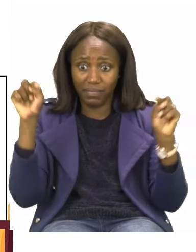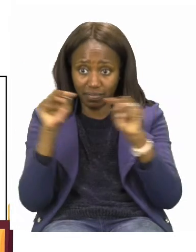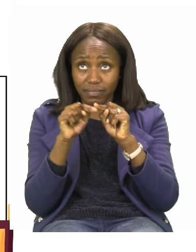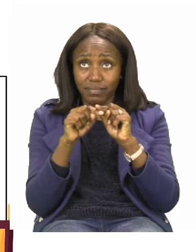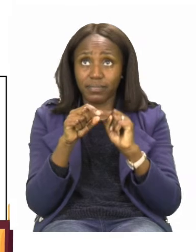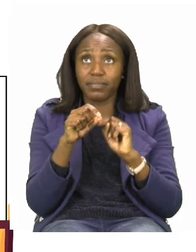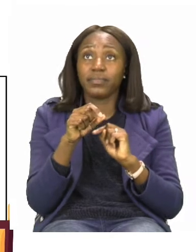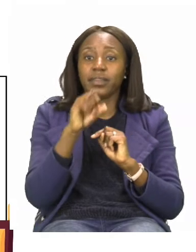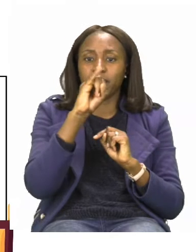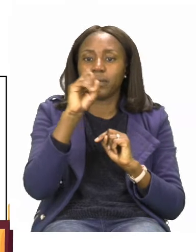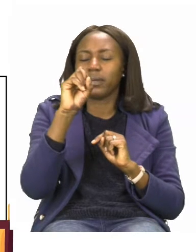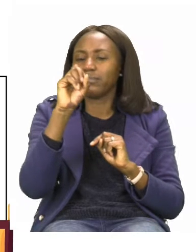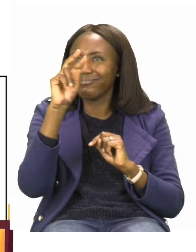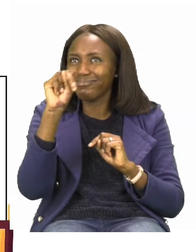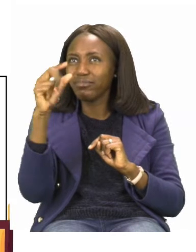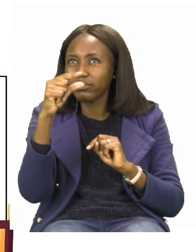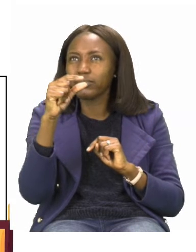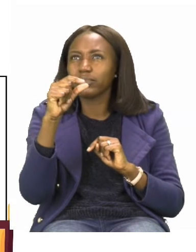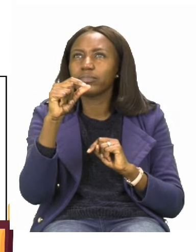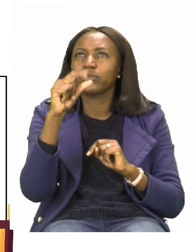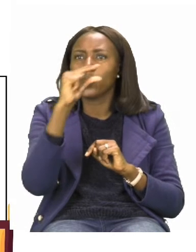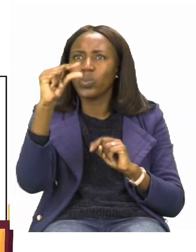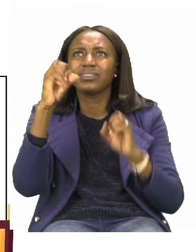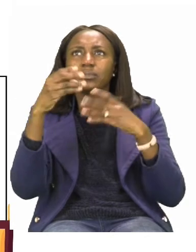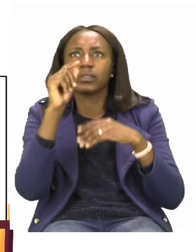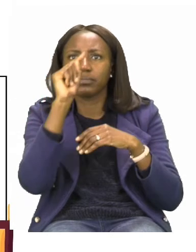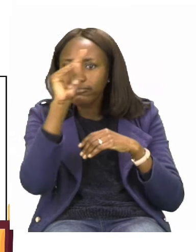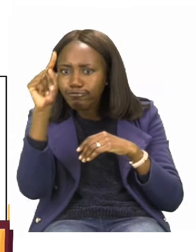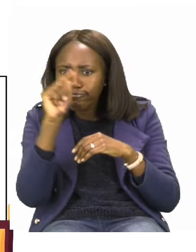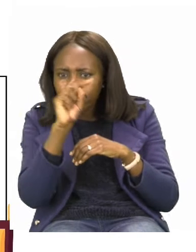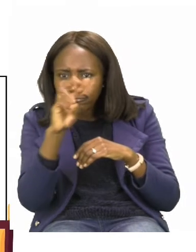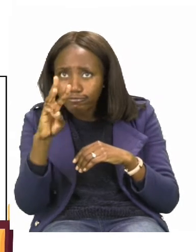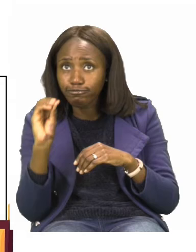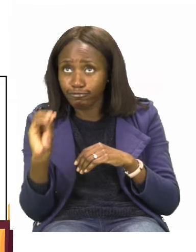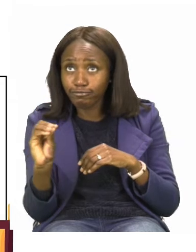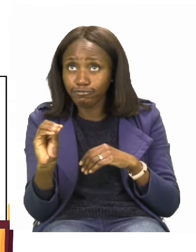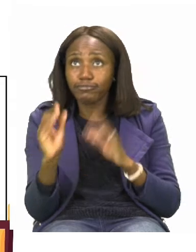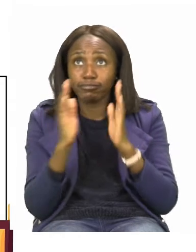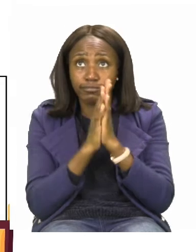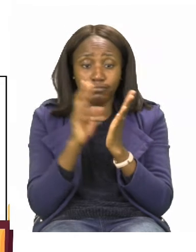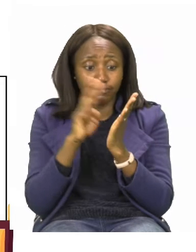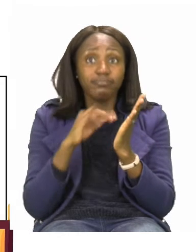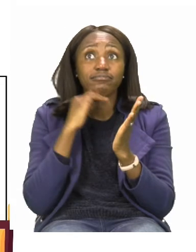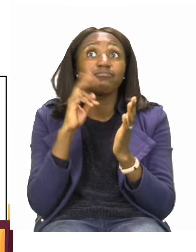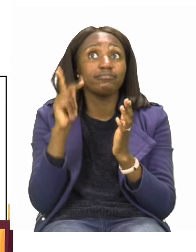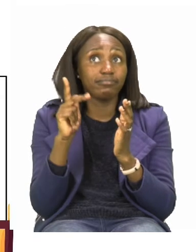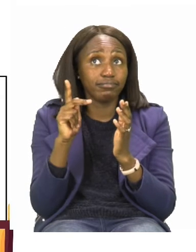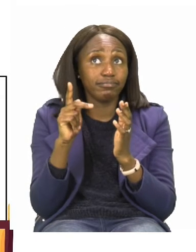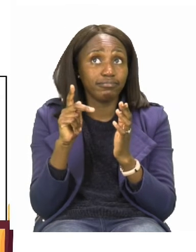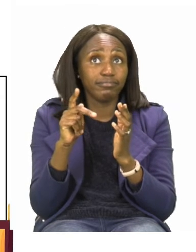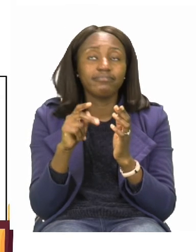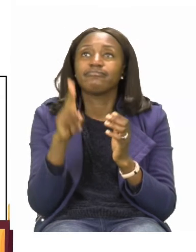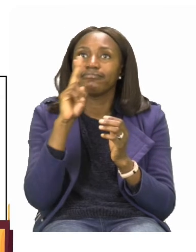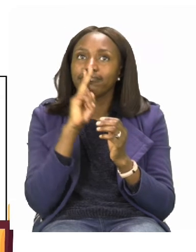So take your time, boys and girls. Go ahead and read the story a second time by yourselves before you answer it.